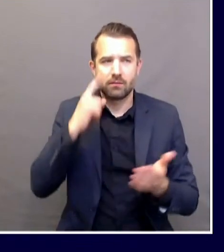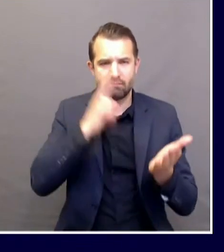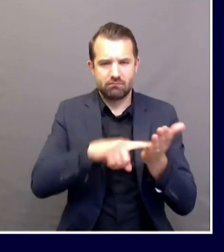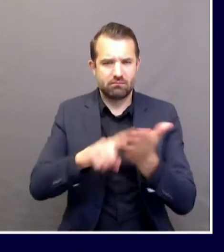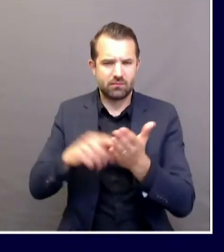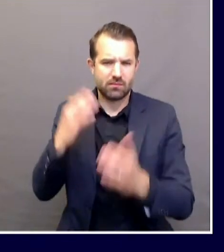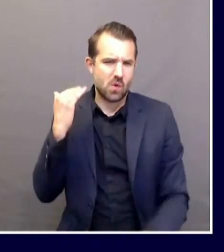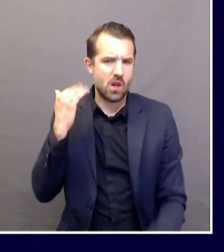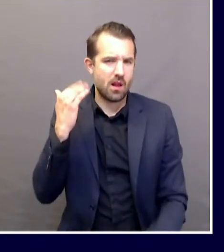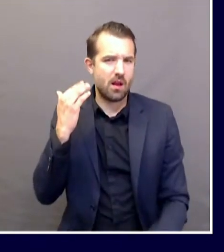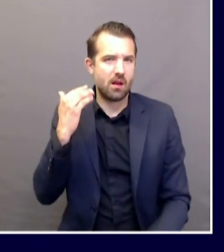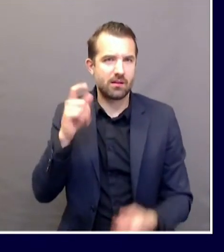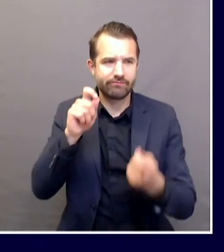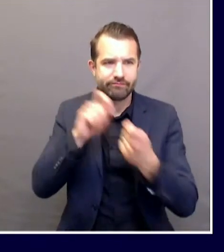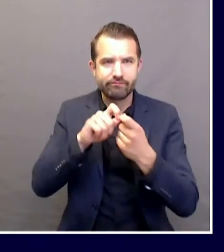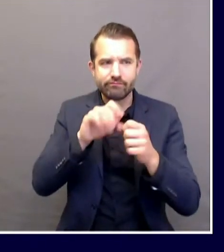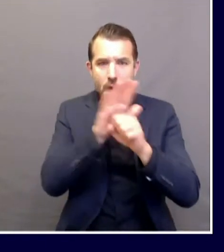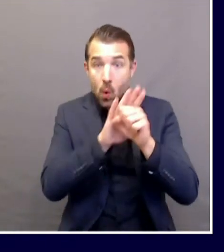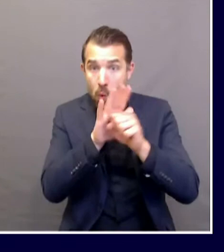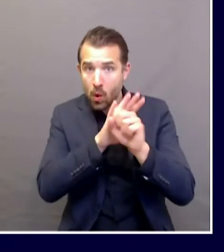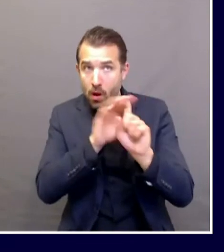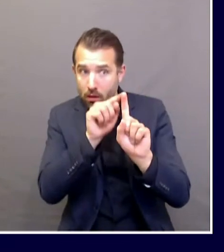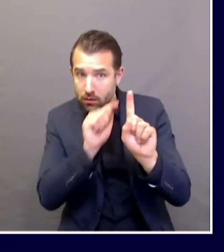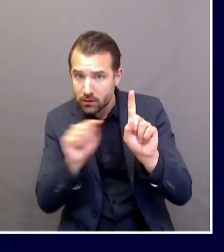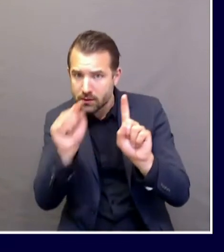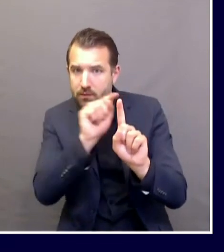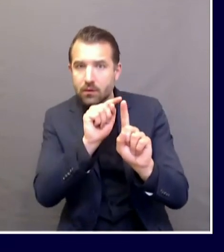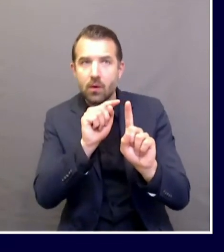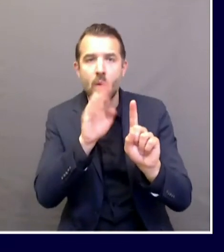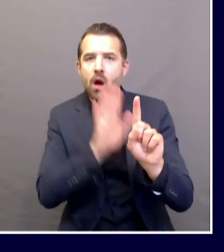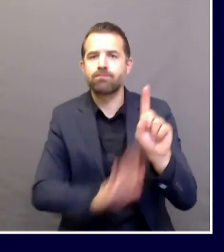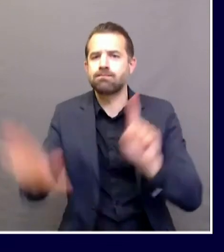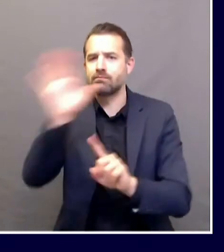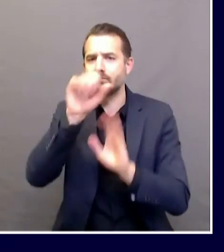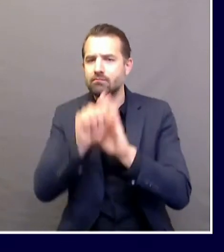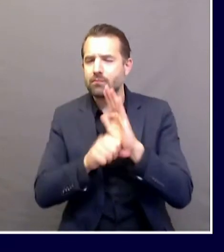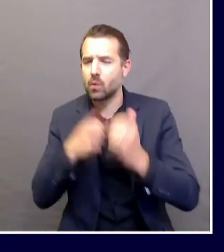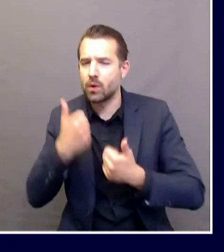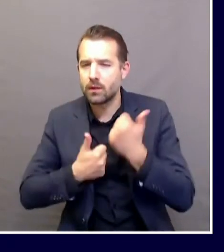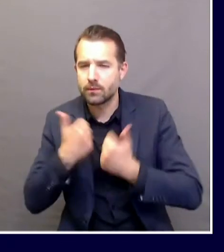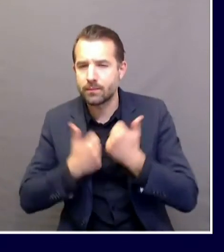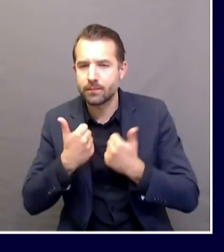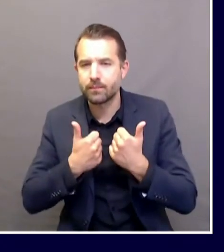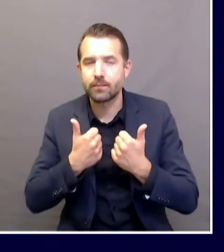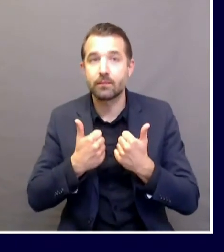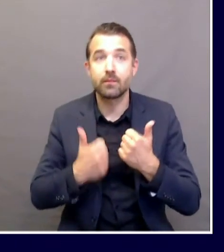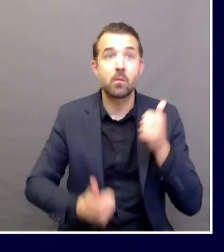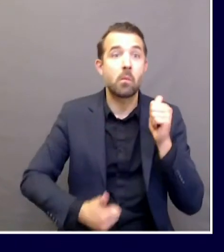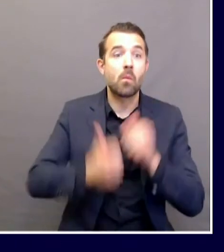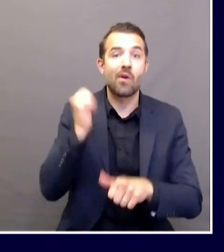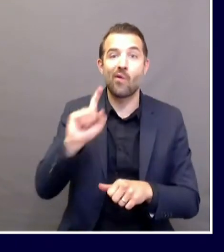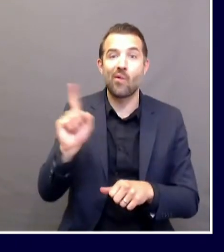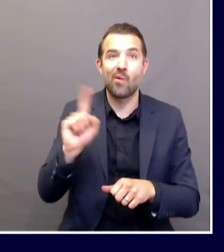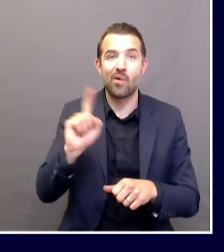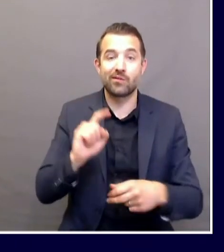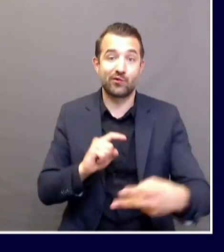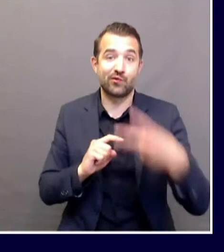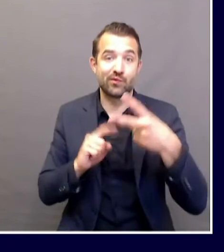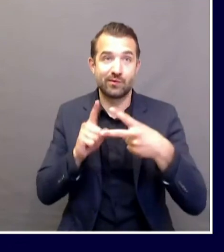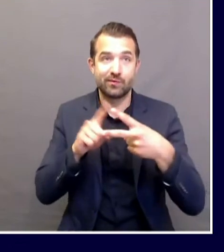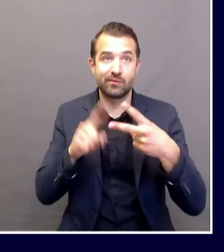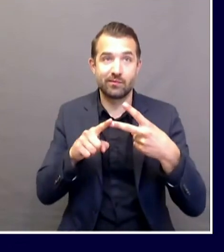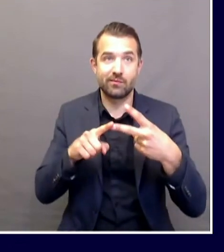bit of concentration in Androscoggin County and Kennebec County as two areas that are seeing higher than